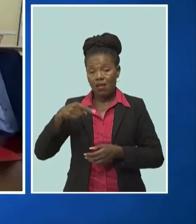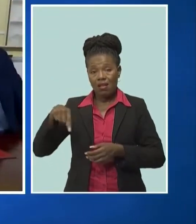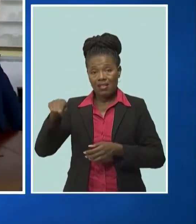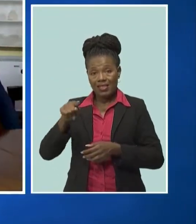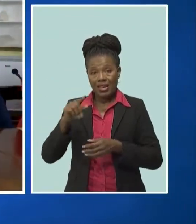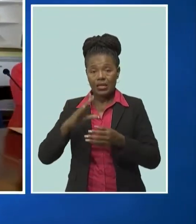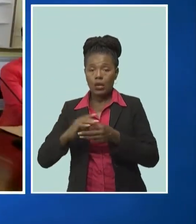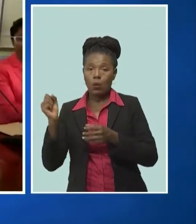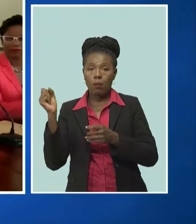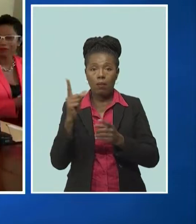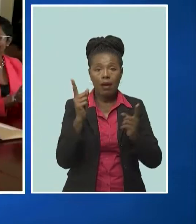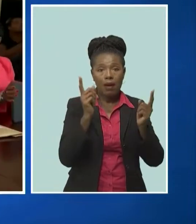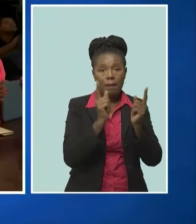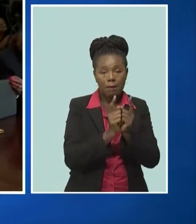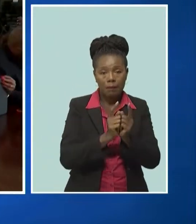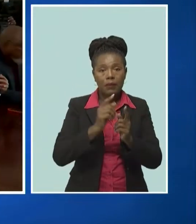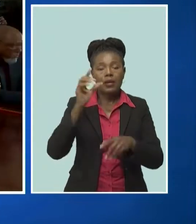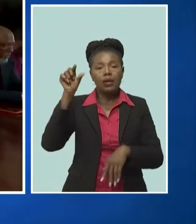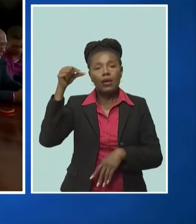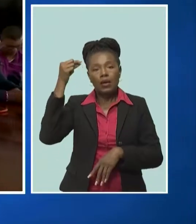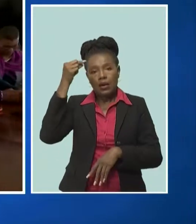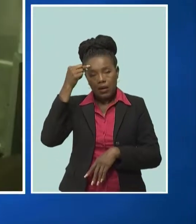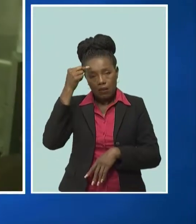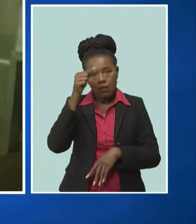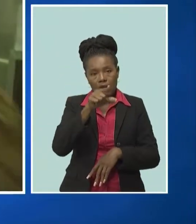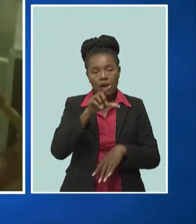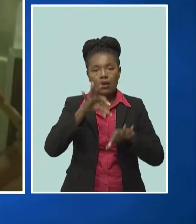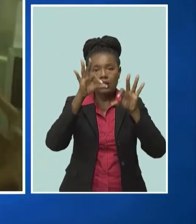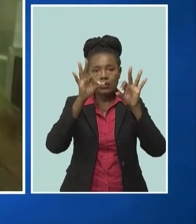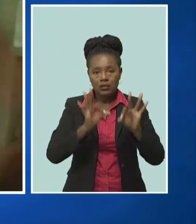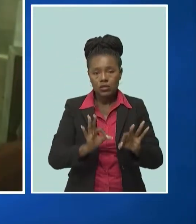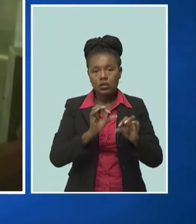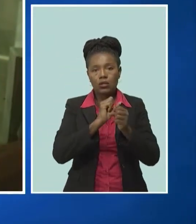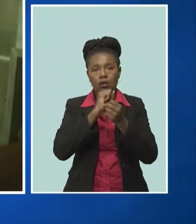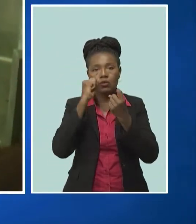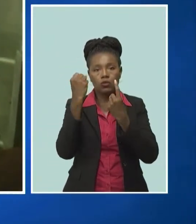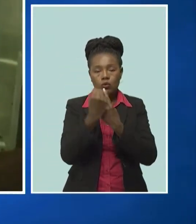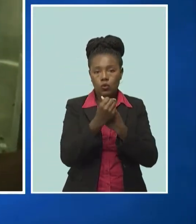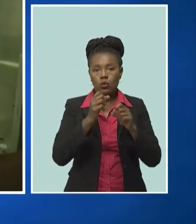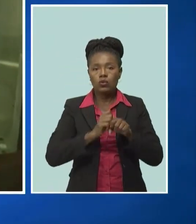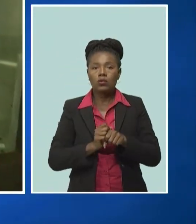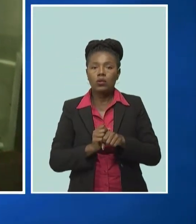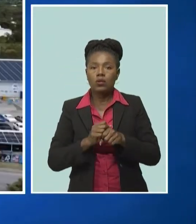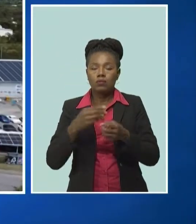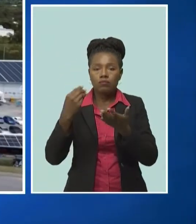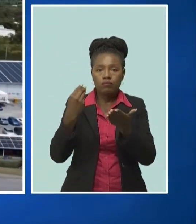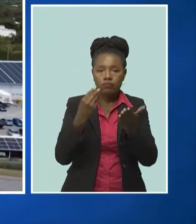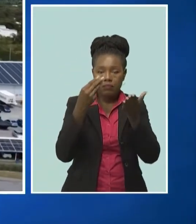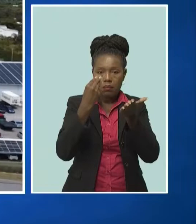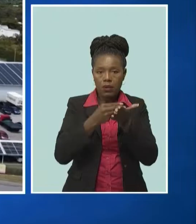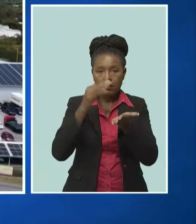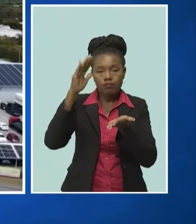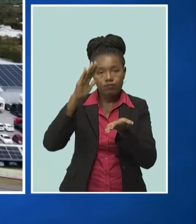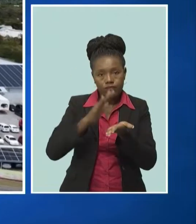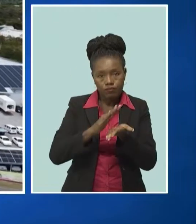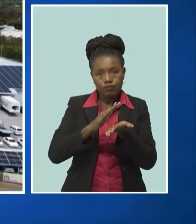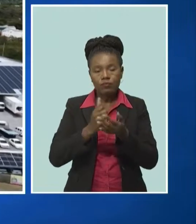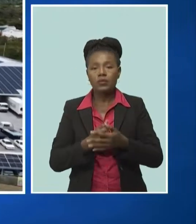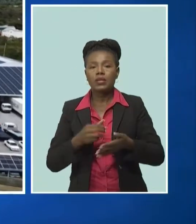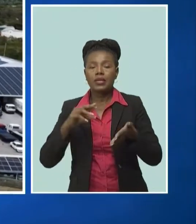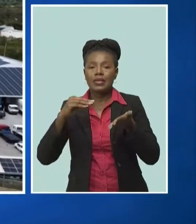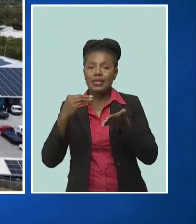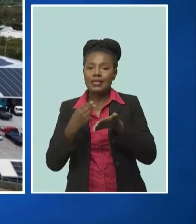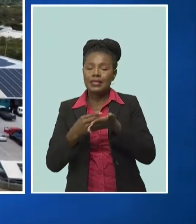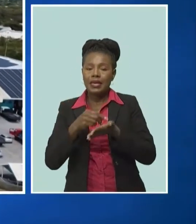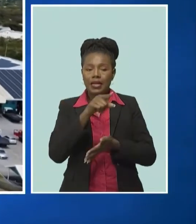return to government social compact if its members get a better price from Barbados' largest feed plant, Roberts Manufacturing. This